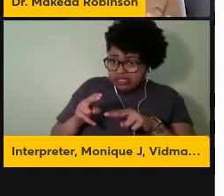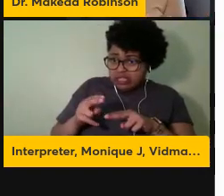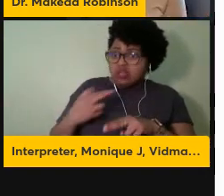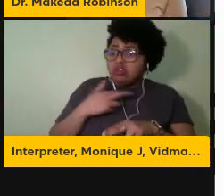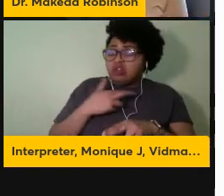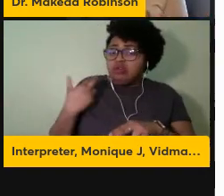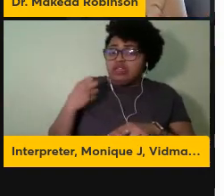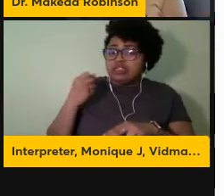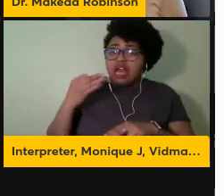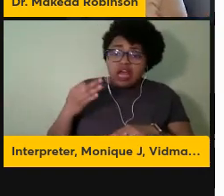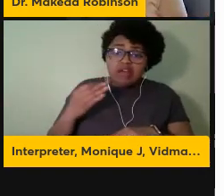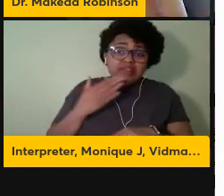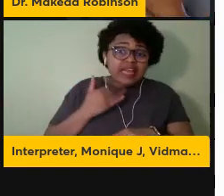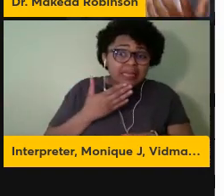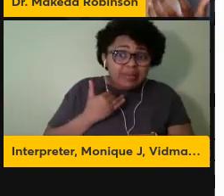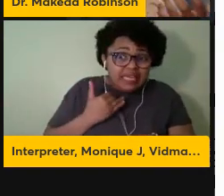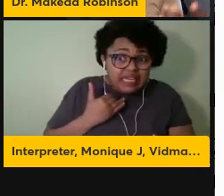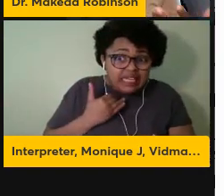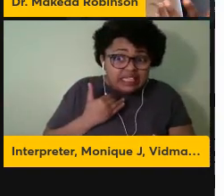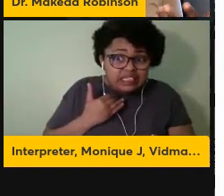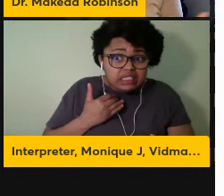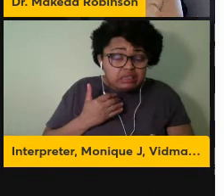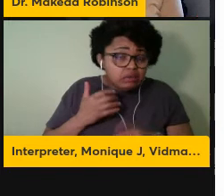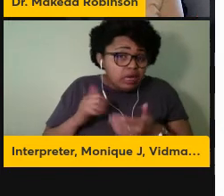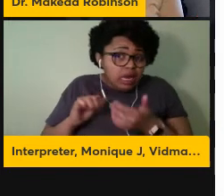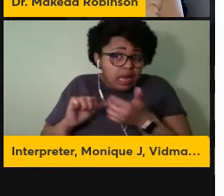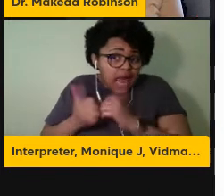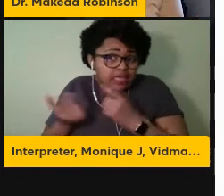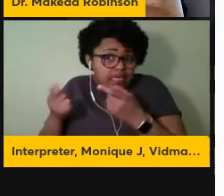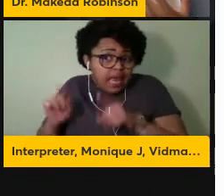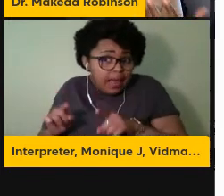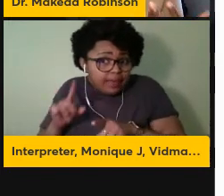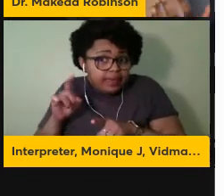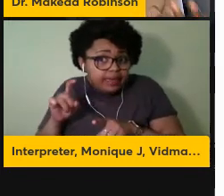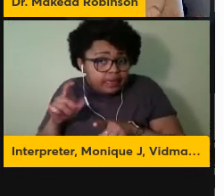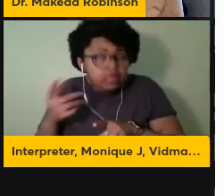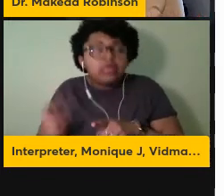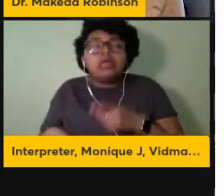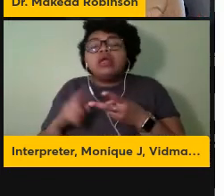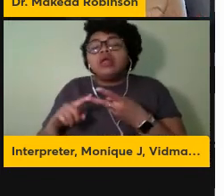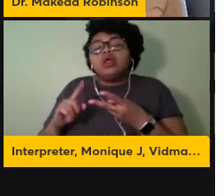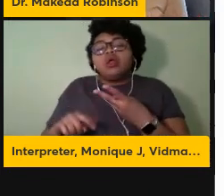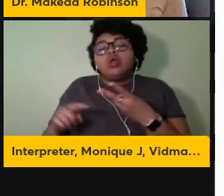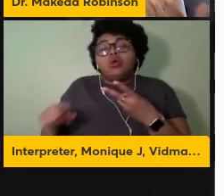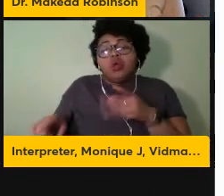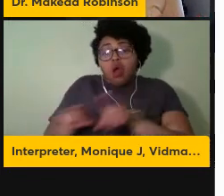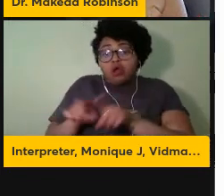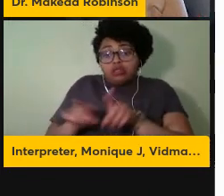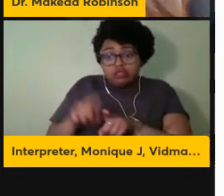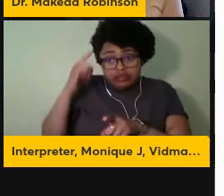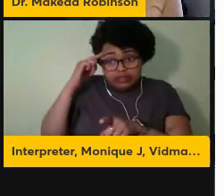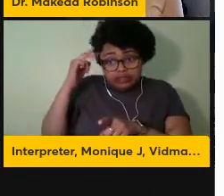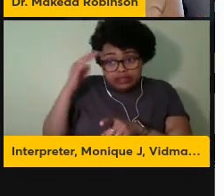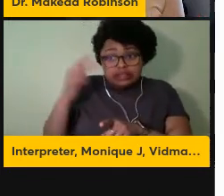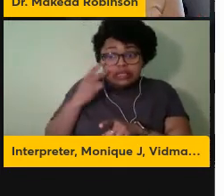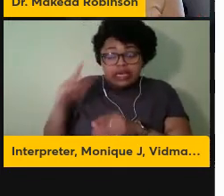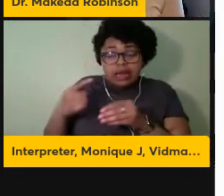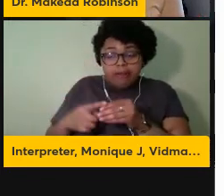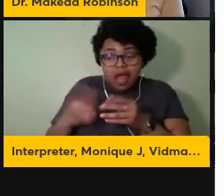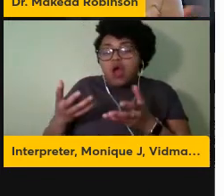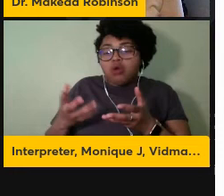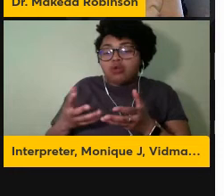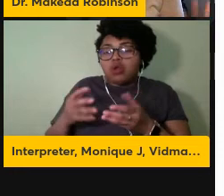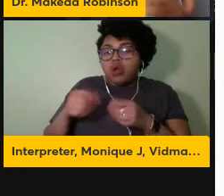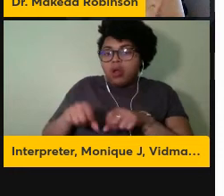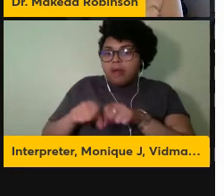does that. We're also now recruiting a cohort of breakthrough infections, so patients who have already been